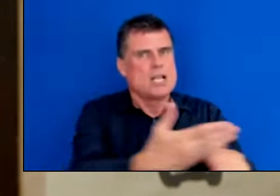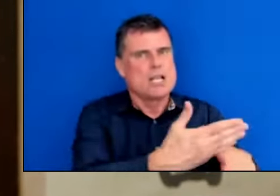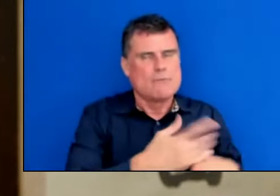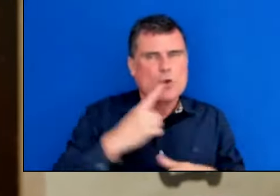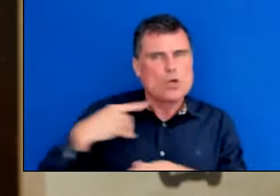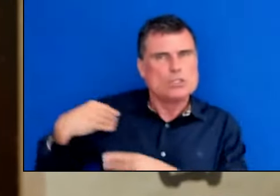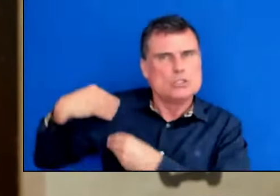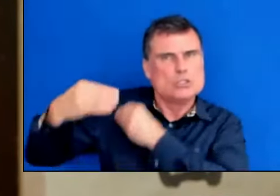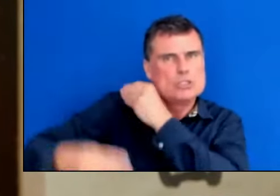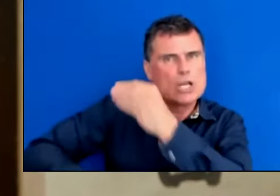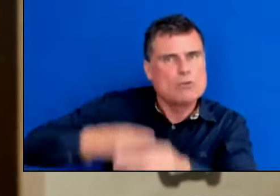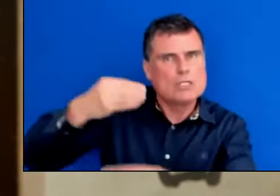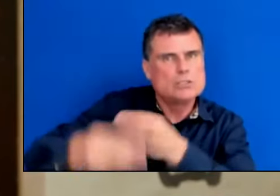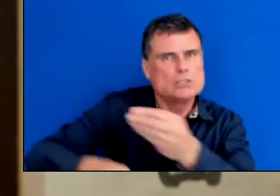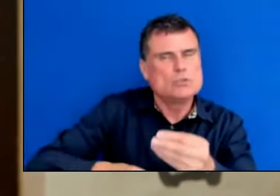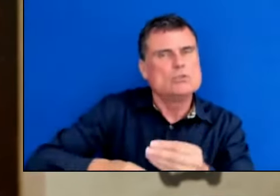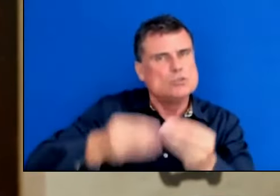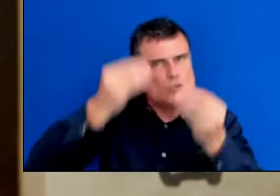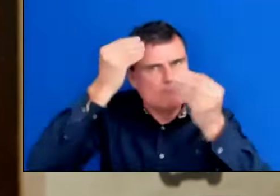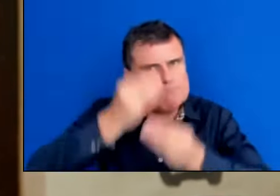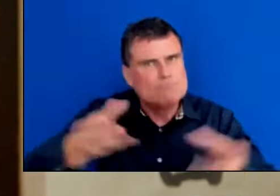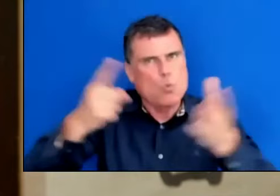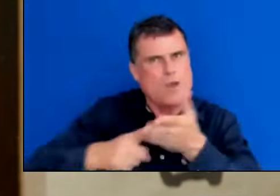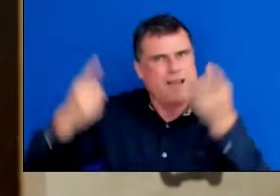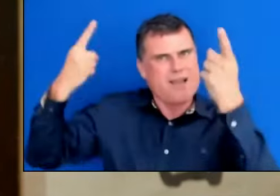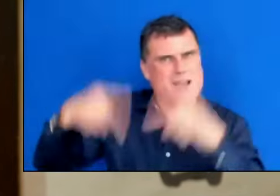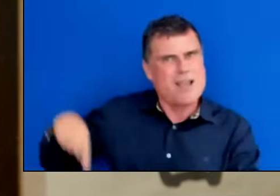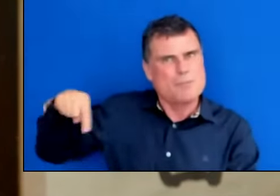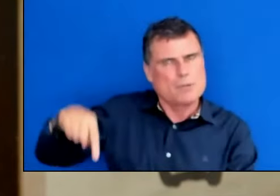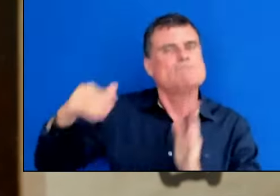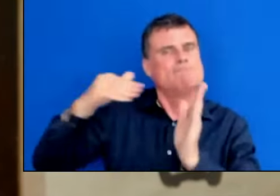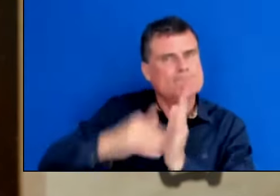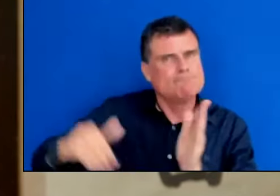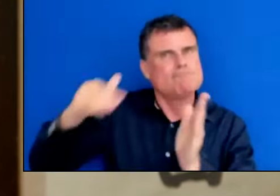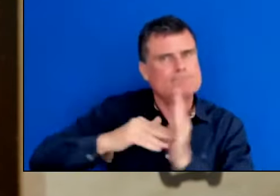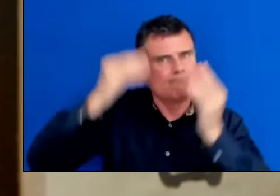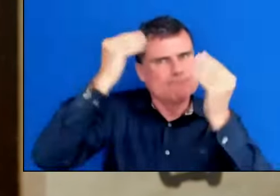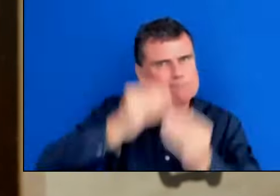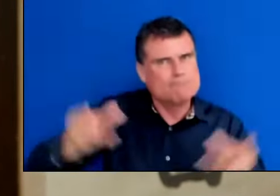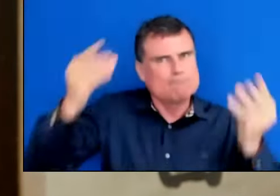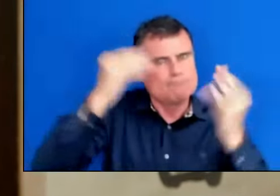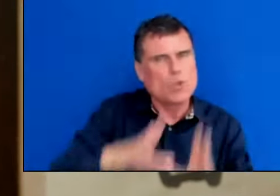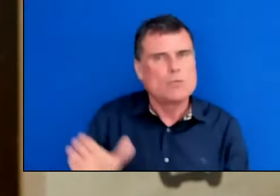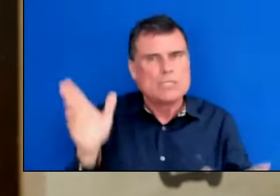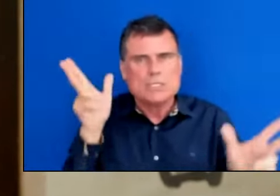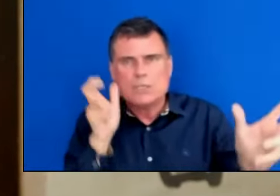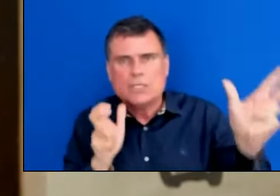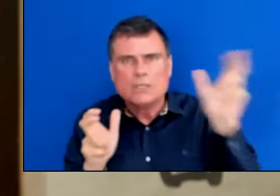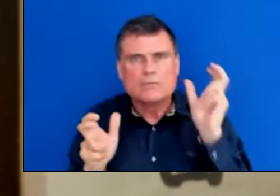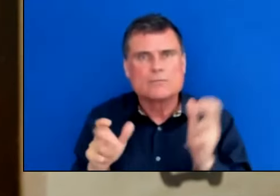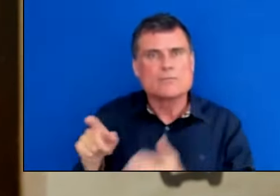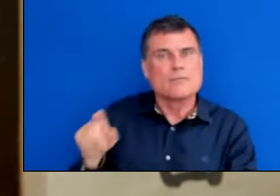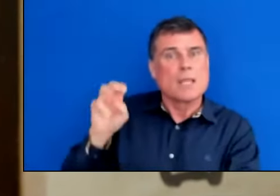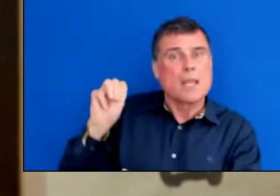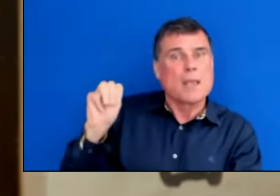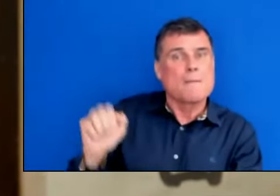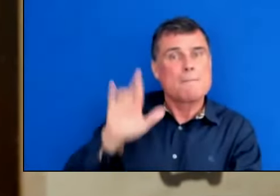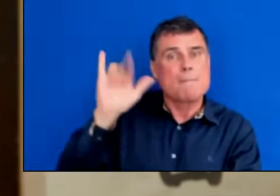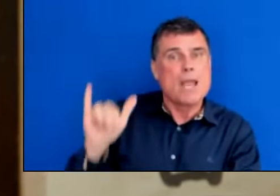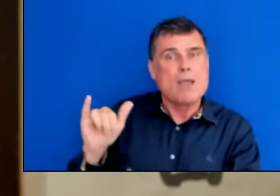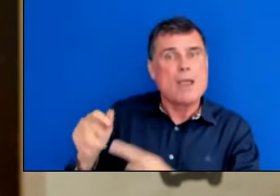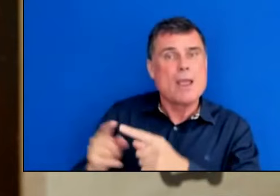this generation and the generations to come. And that's why when we talk about cruelty and racism, as we heard so